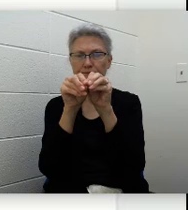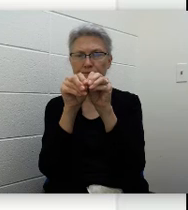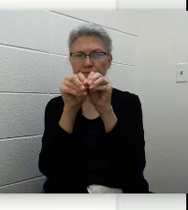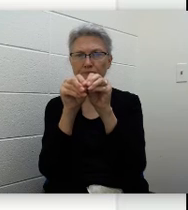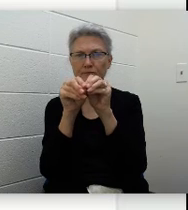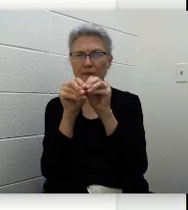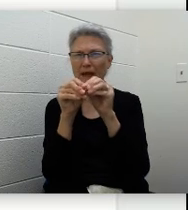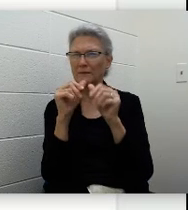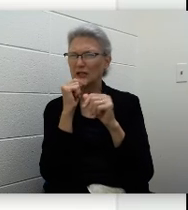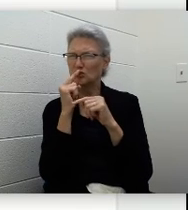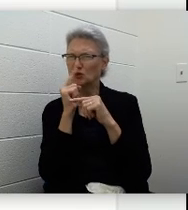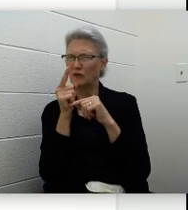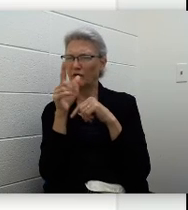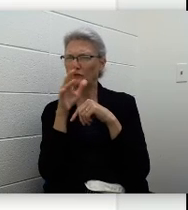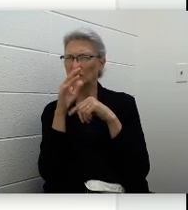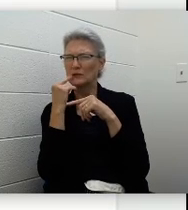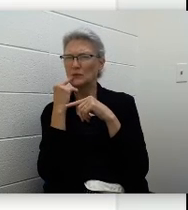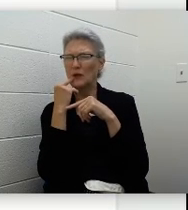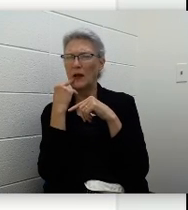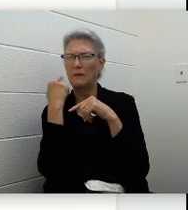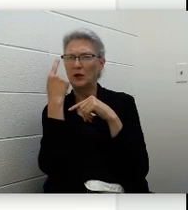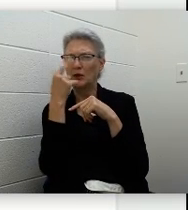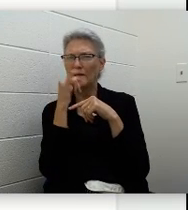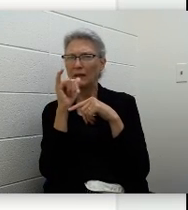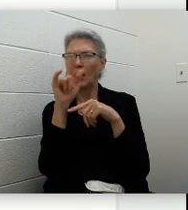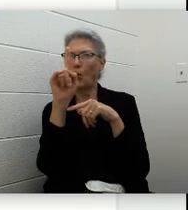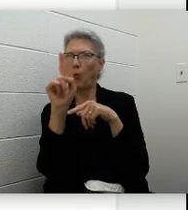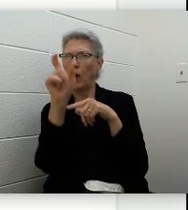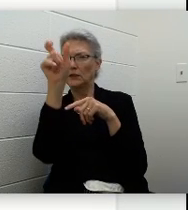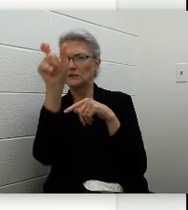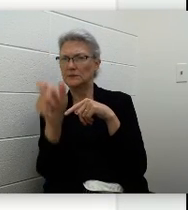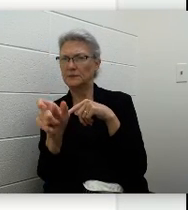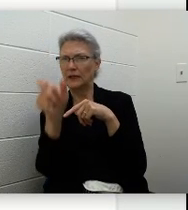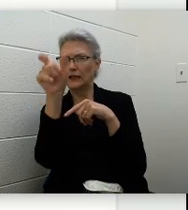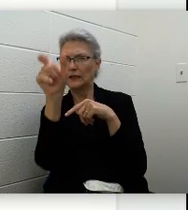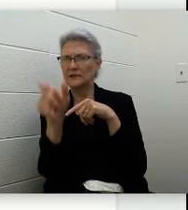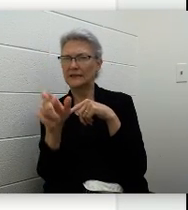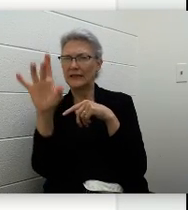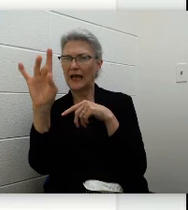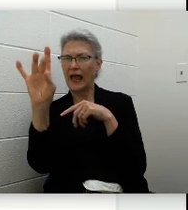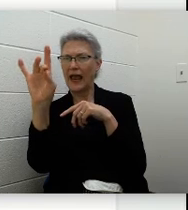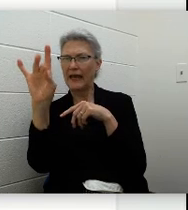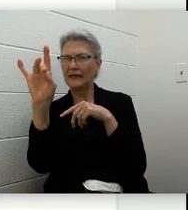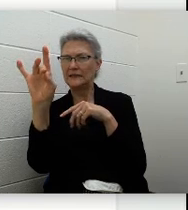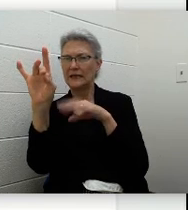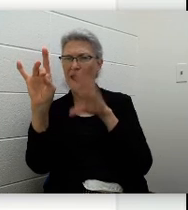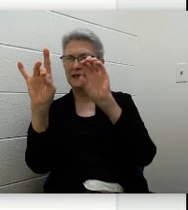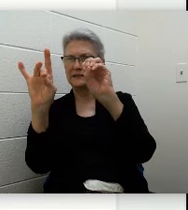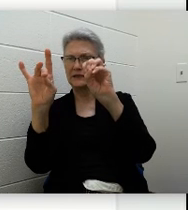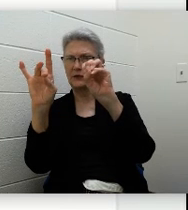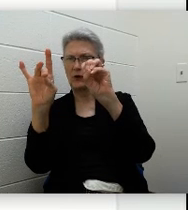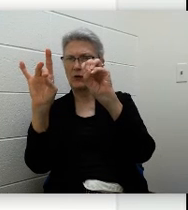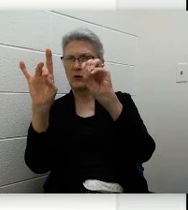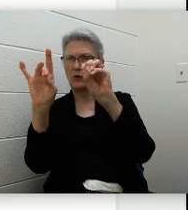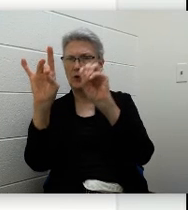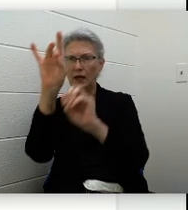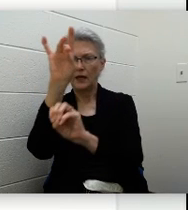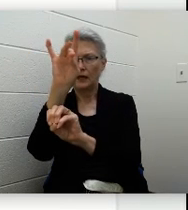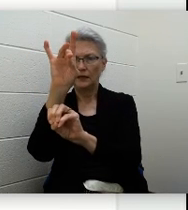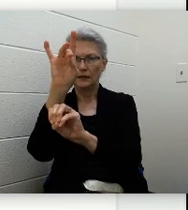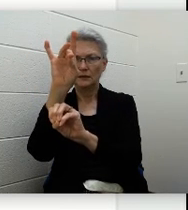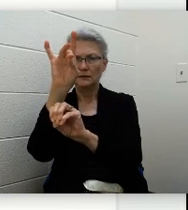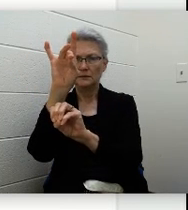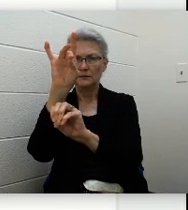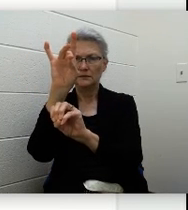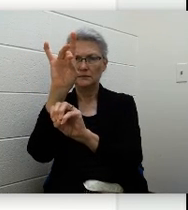28. I'm not sure if you guys ever do this, but what I'm looking at is my ones right now. And I'm like, oh, I see actually 8 ones. And